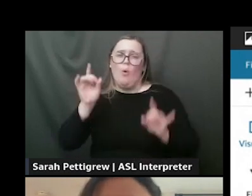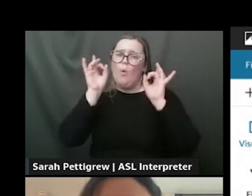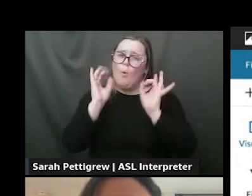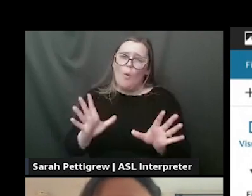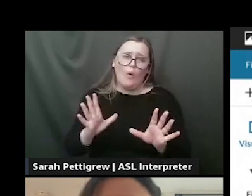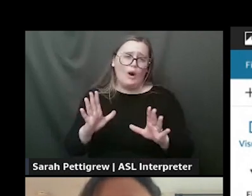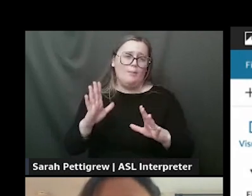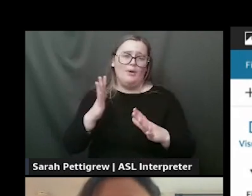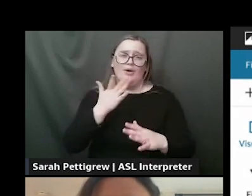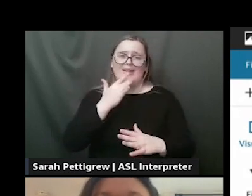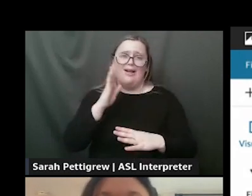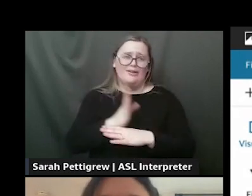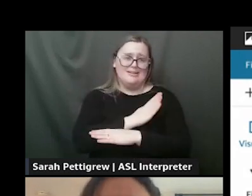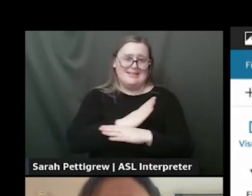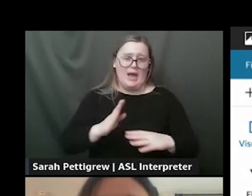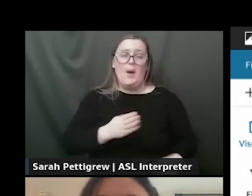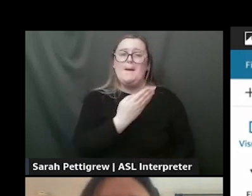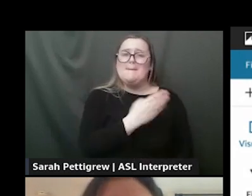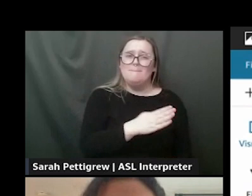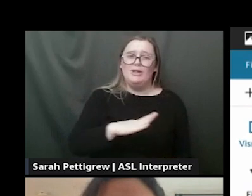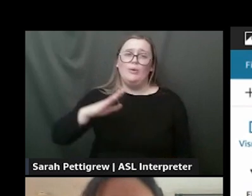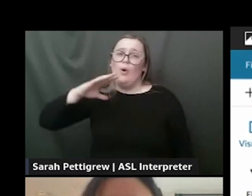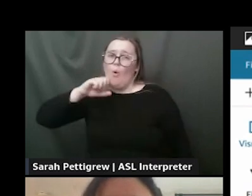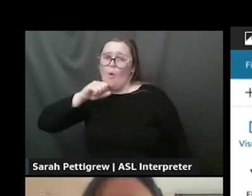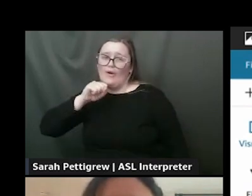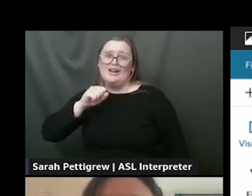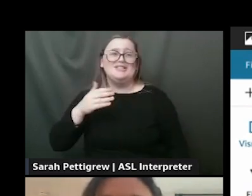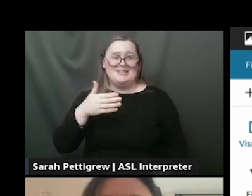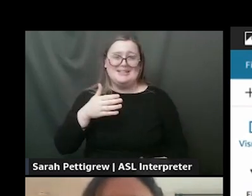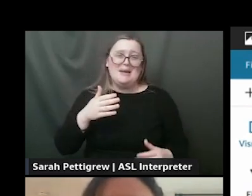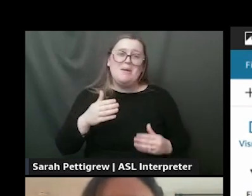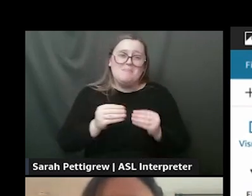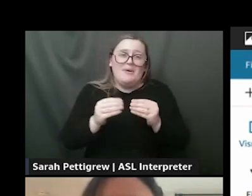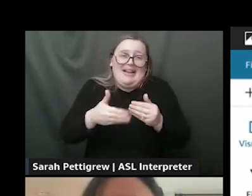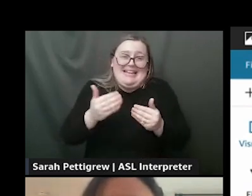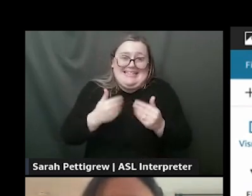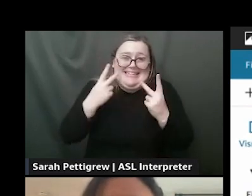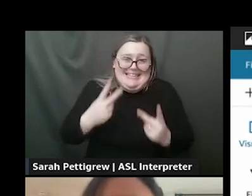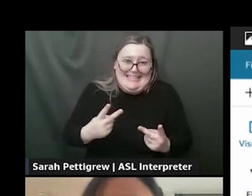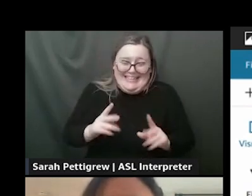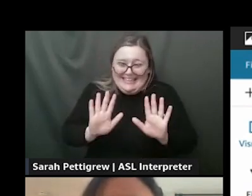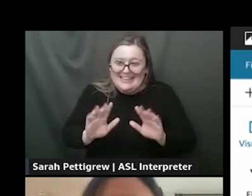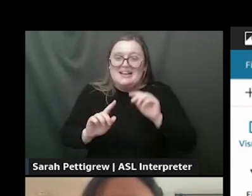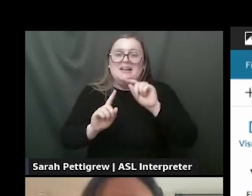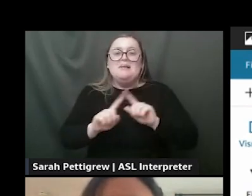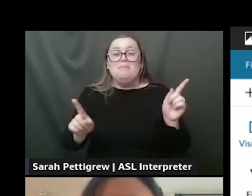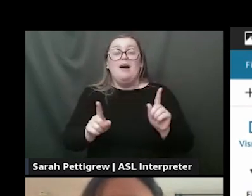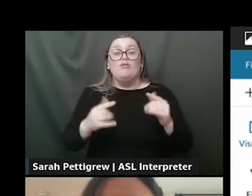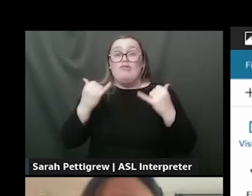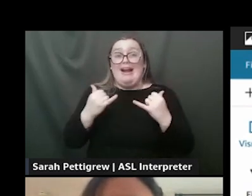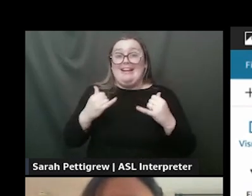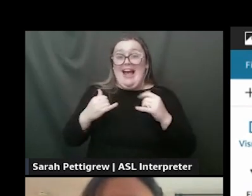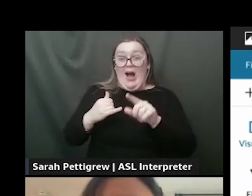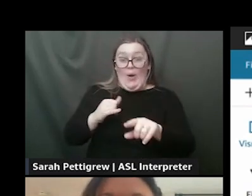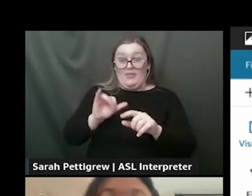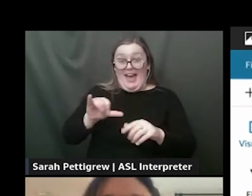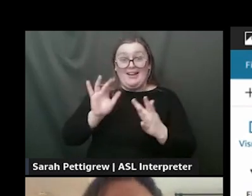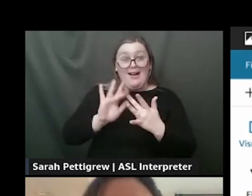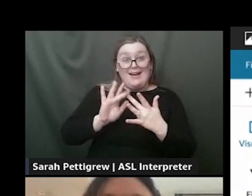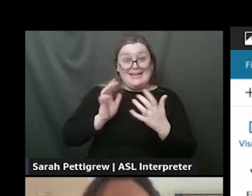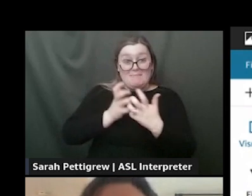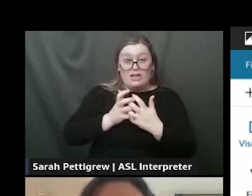orange is much easier for people to see. But that's what this is a very bright red to sort of make